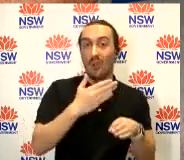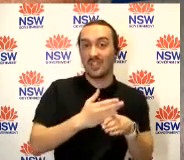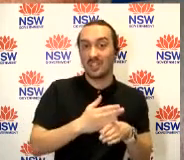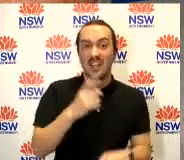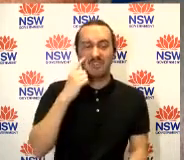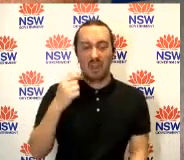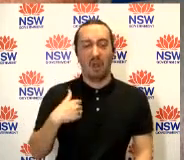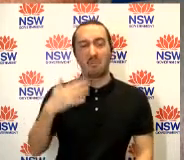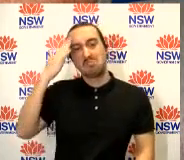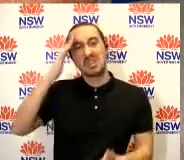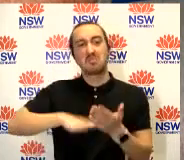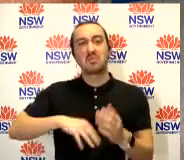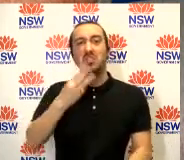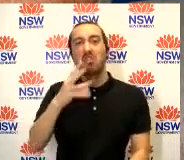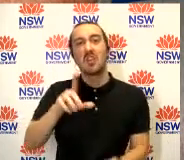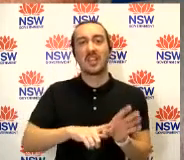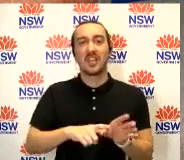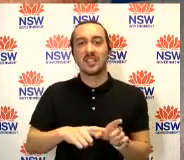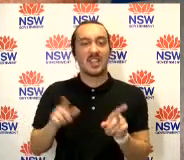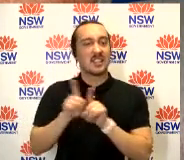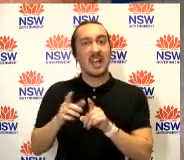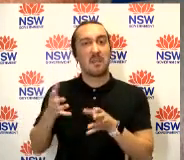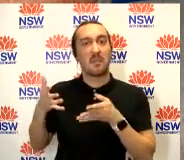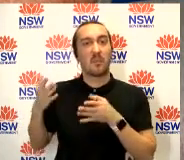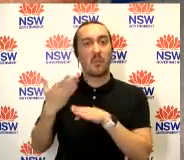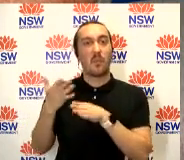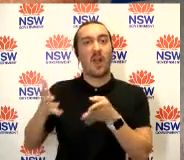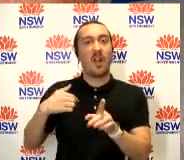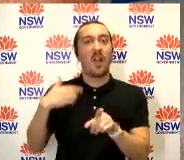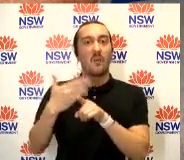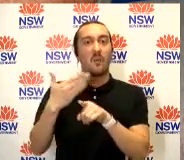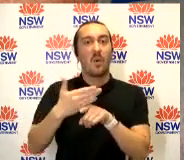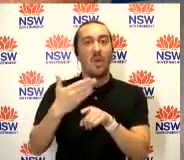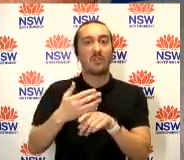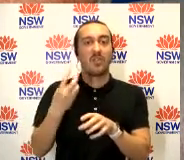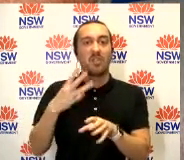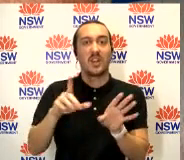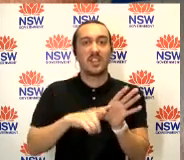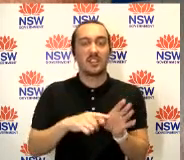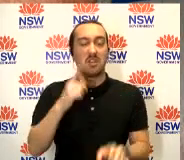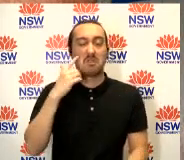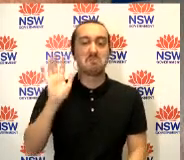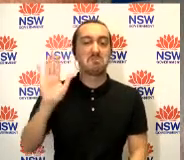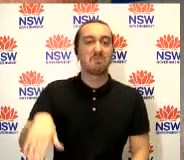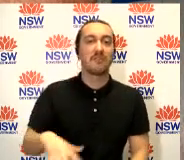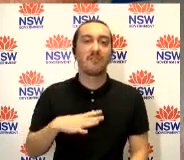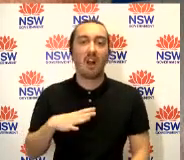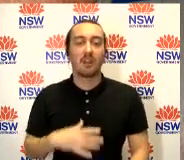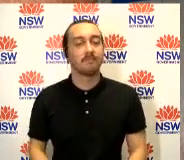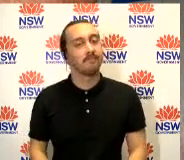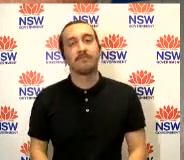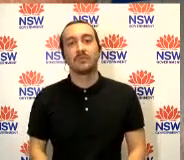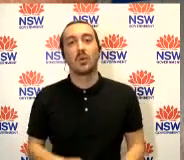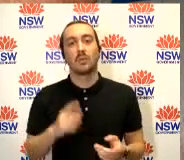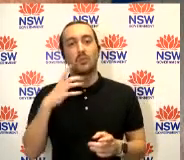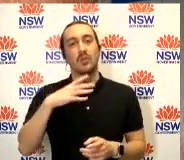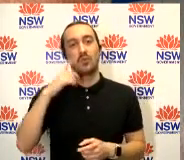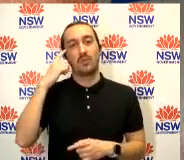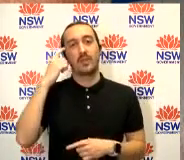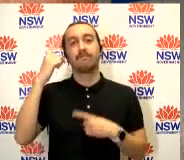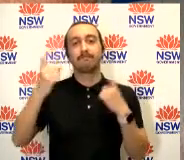of training is very, very important. And it's those four factors that need to be taken into